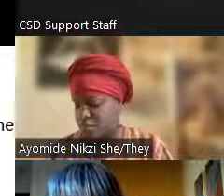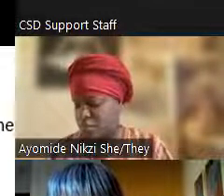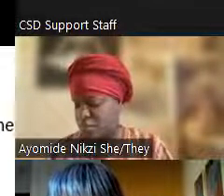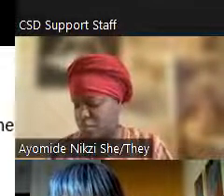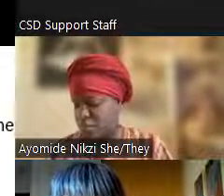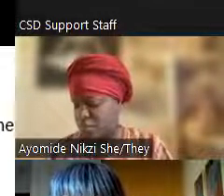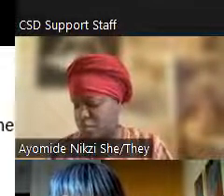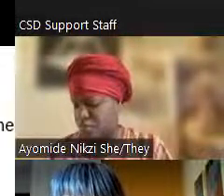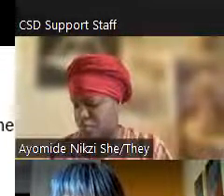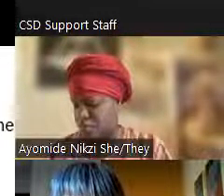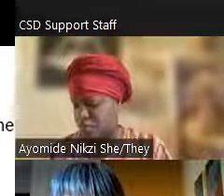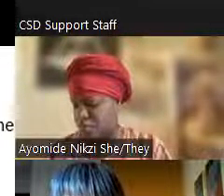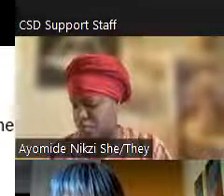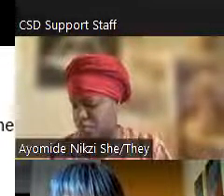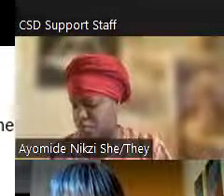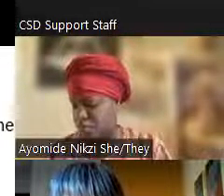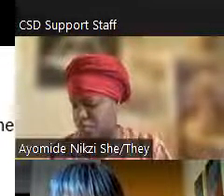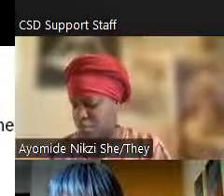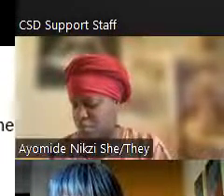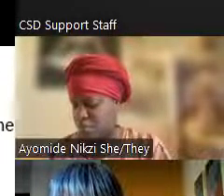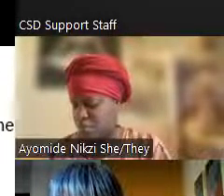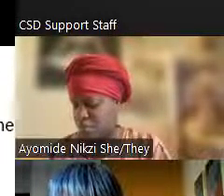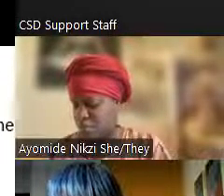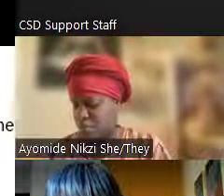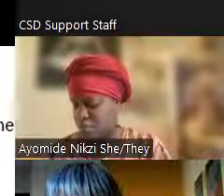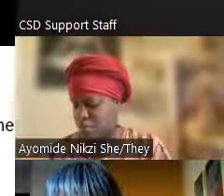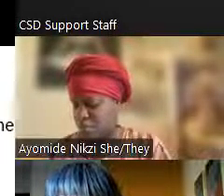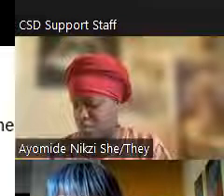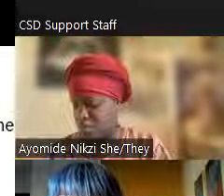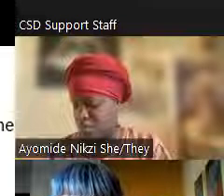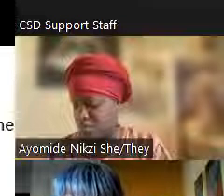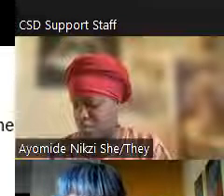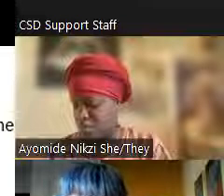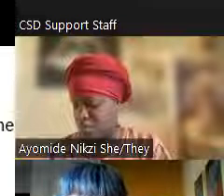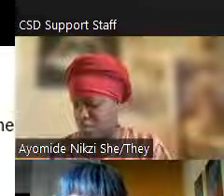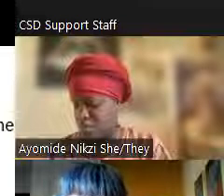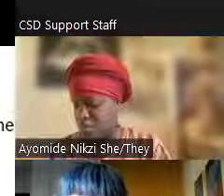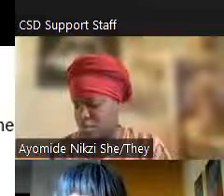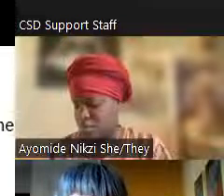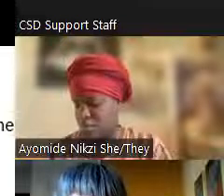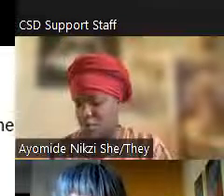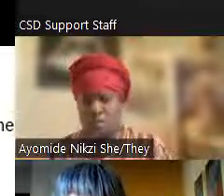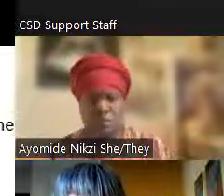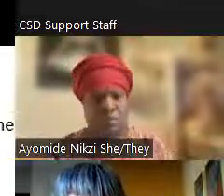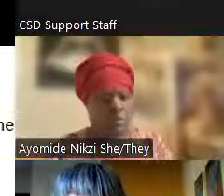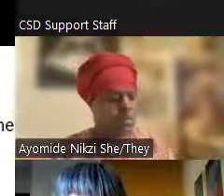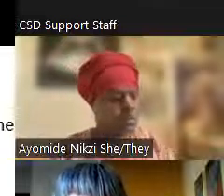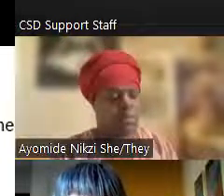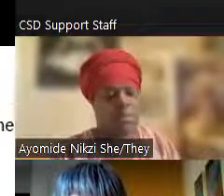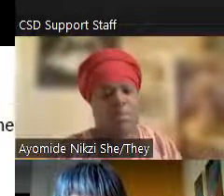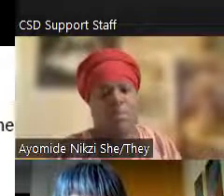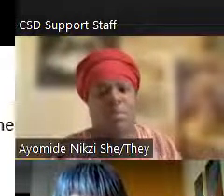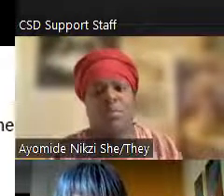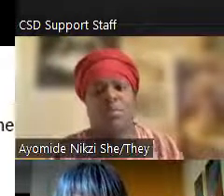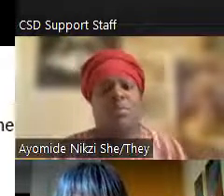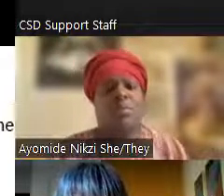by email to council, the media, and the PAC's contact list and added to city council agenda for a public presentation